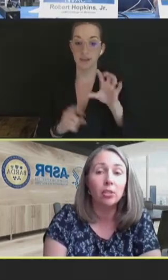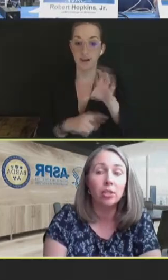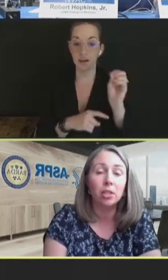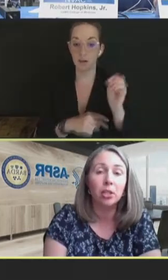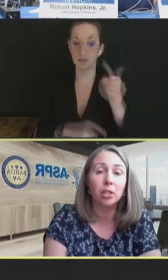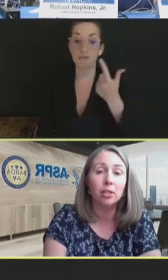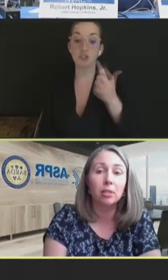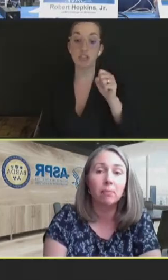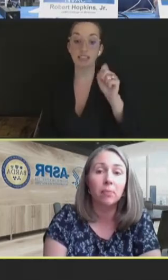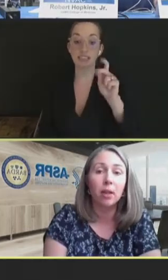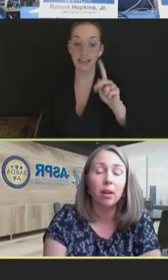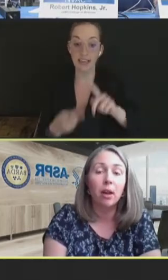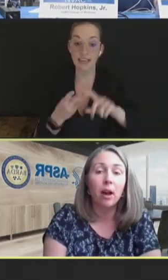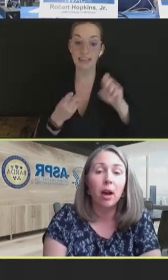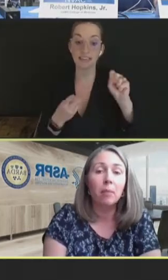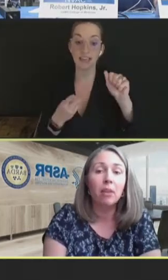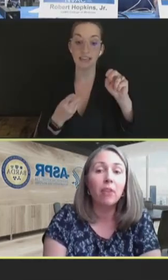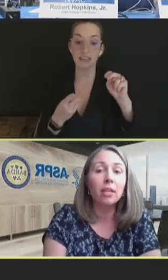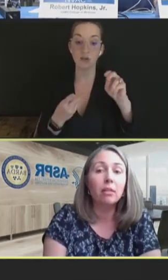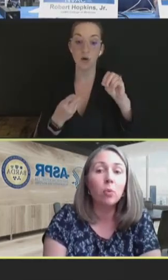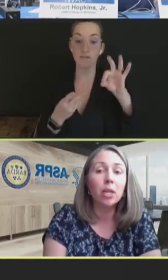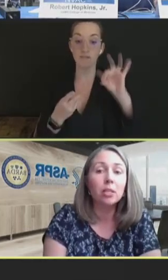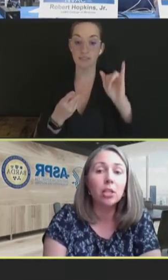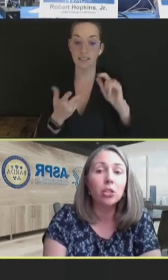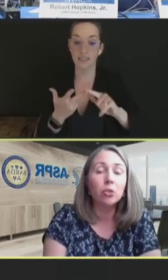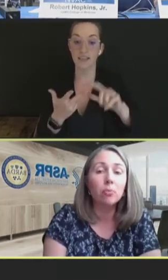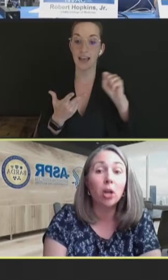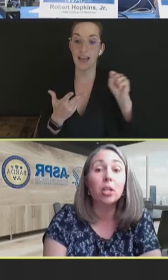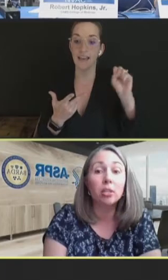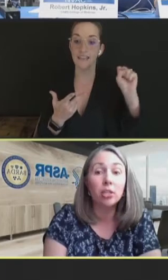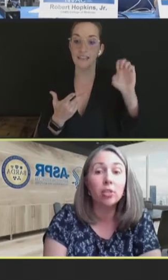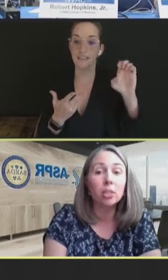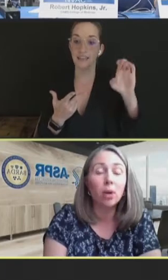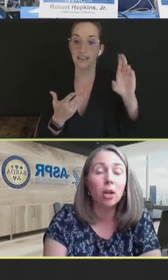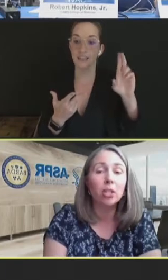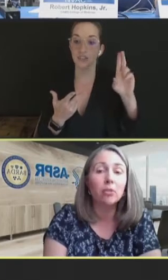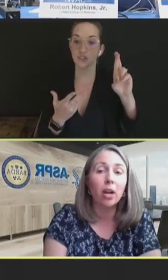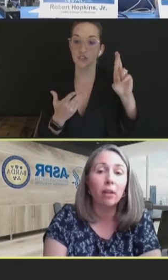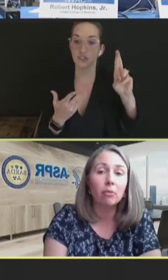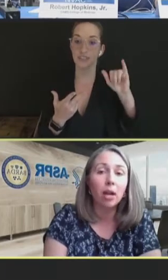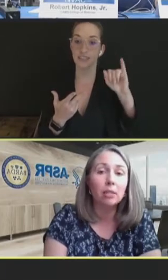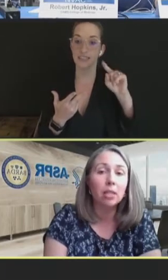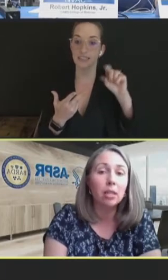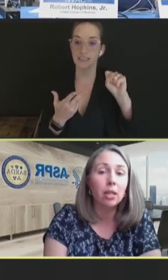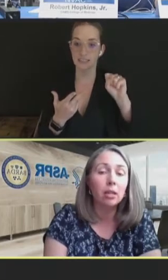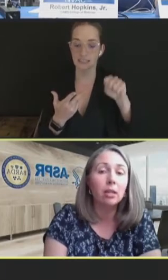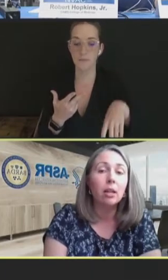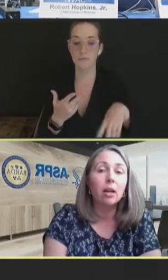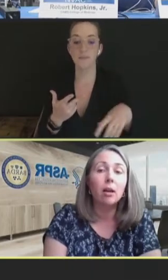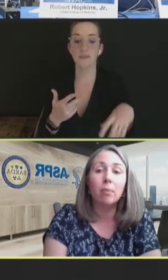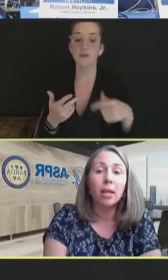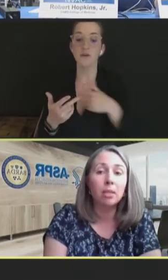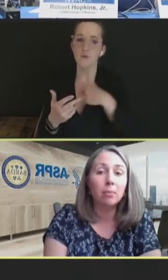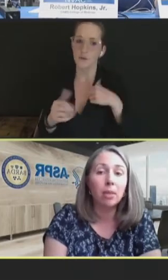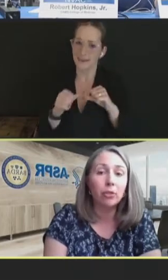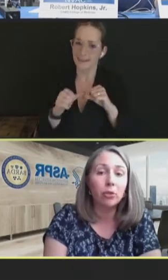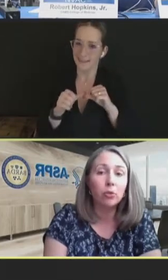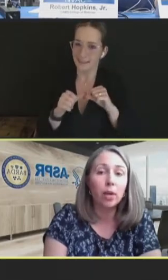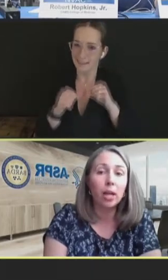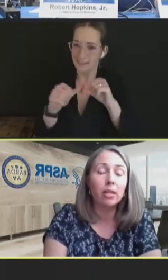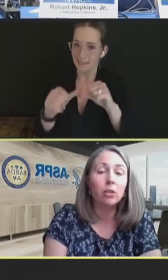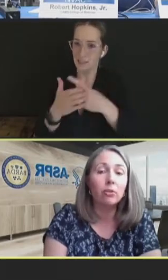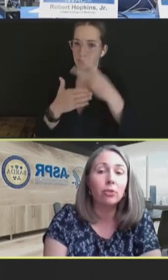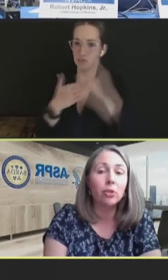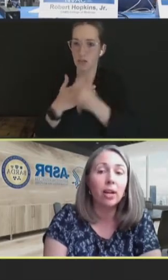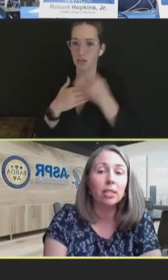and to Seqirus. And finally, BARDA continues its projects for anthrax, Zika, pandemic flu,